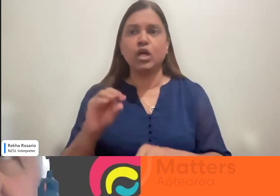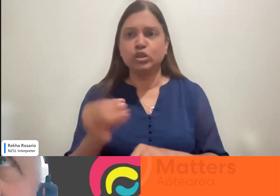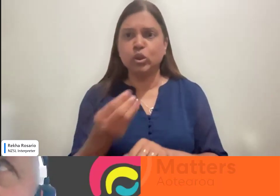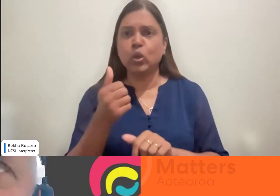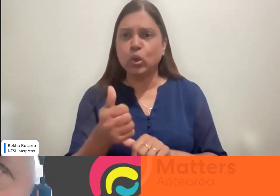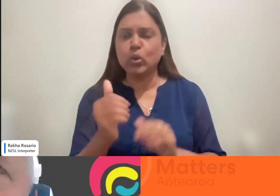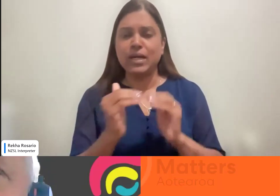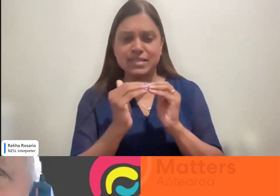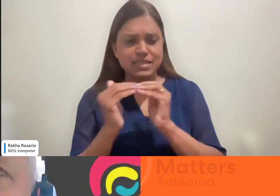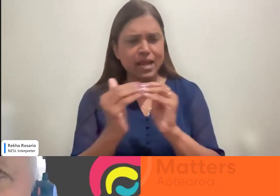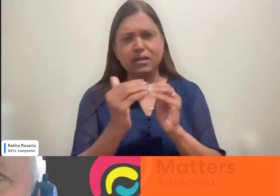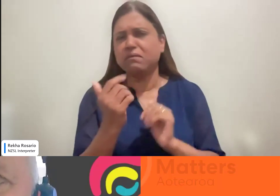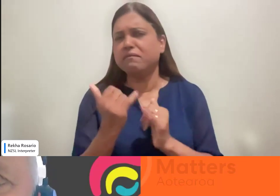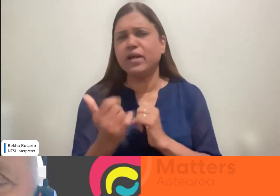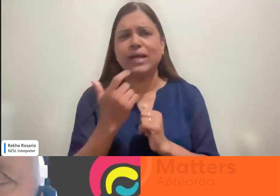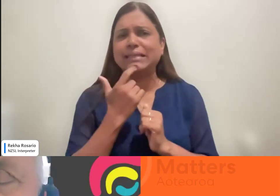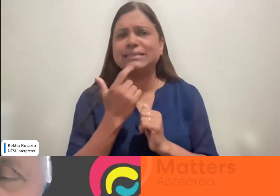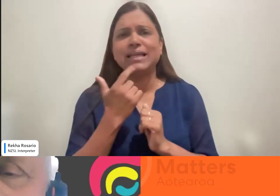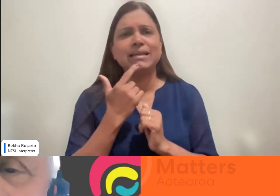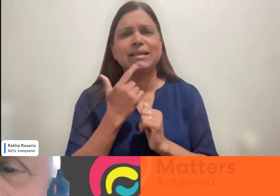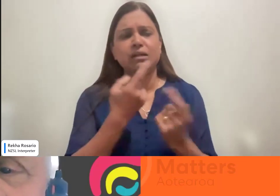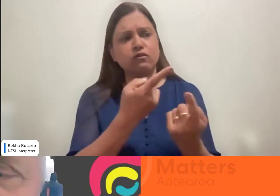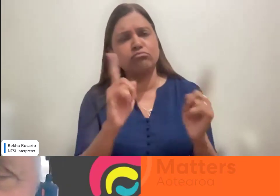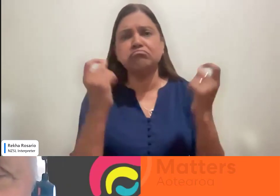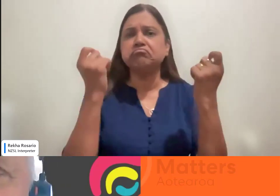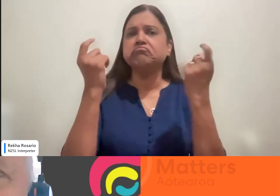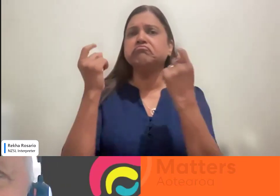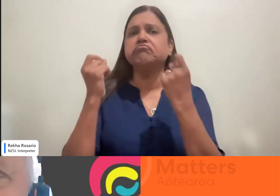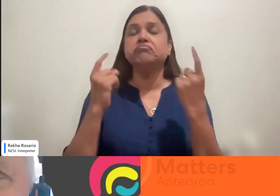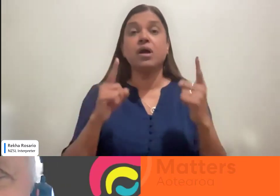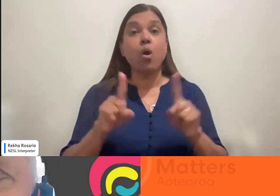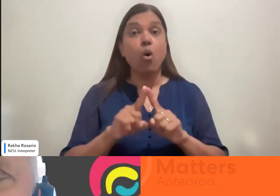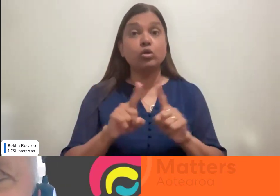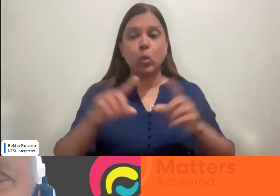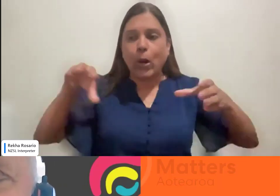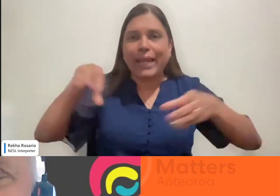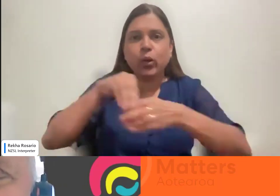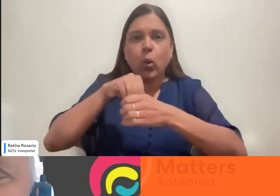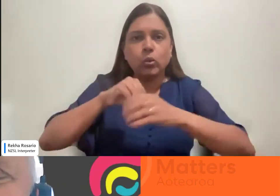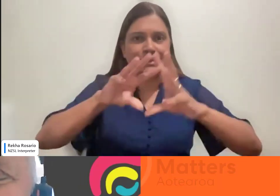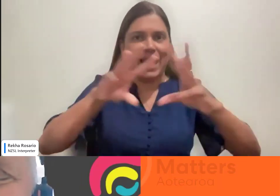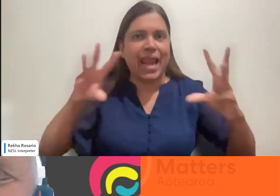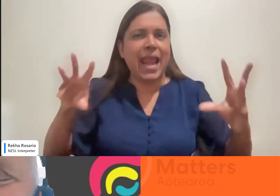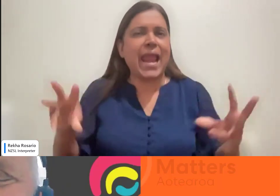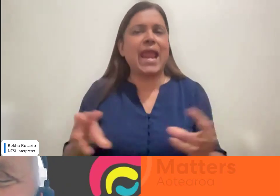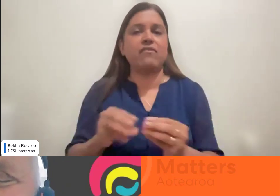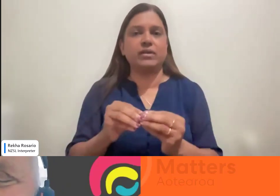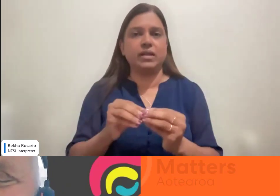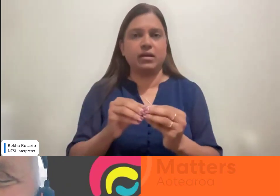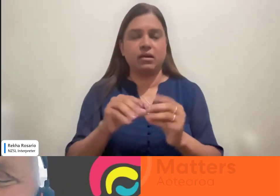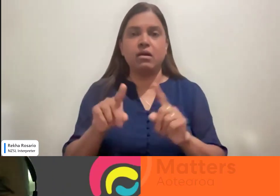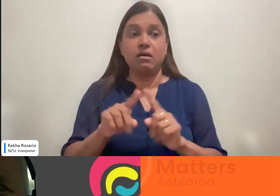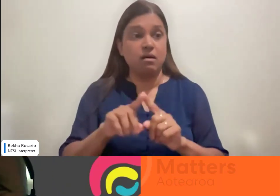understand, but also very comprehensive, that it was deemed to be worth copying lock, stock and